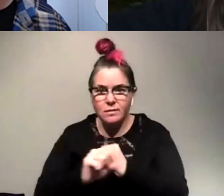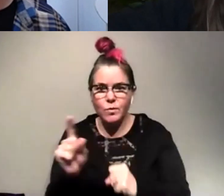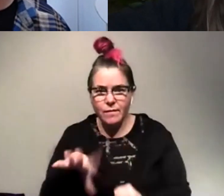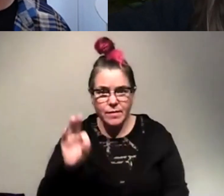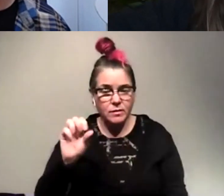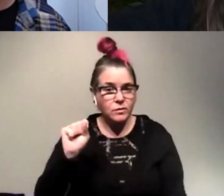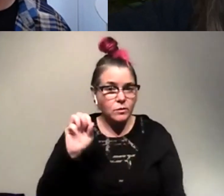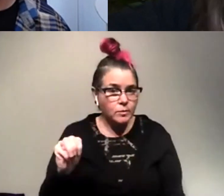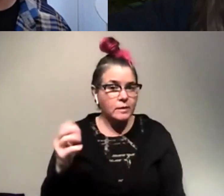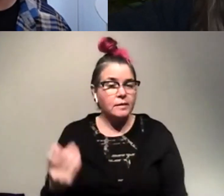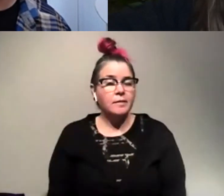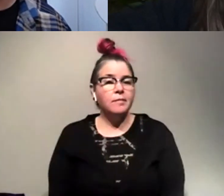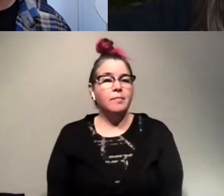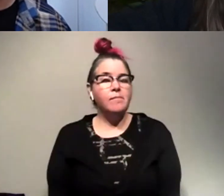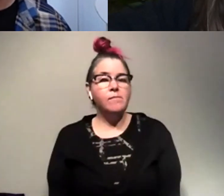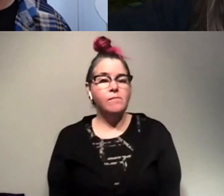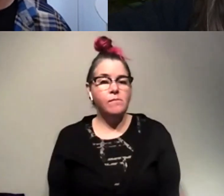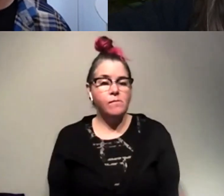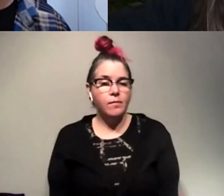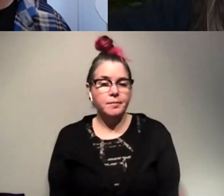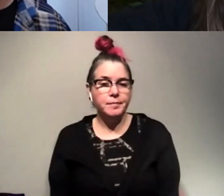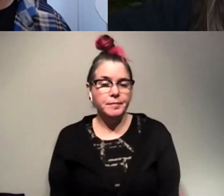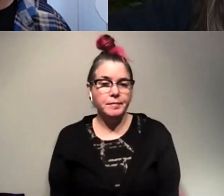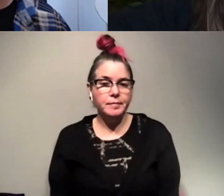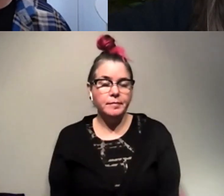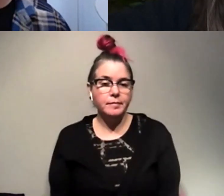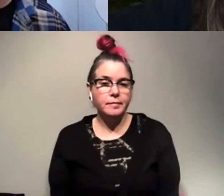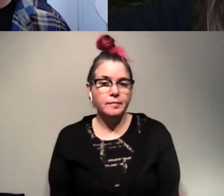you on social media or anywhere like that?